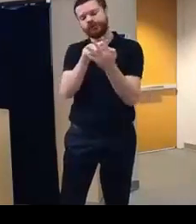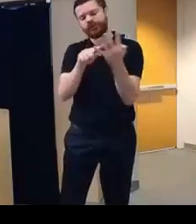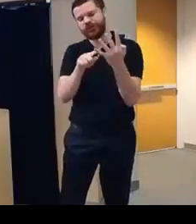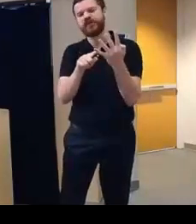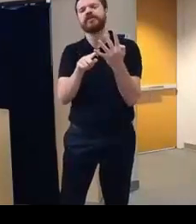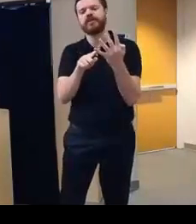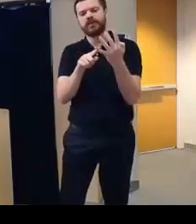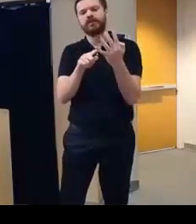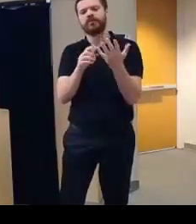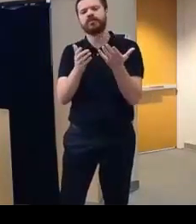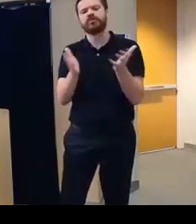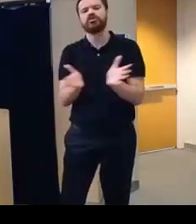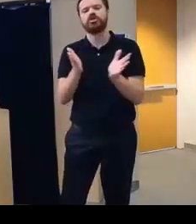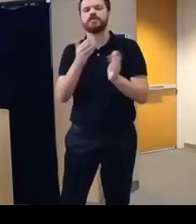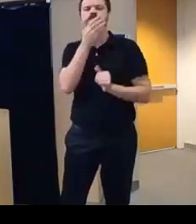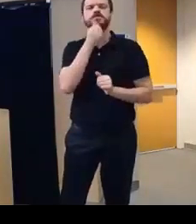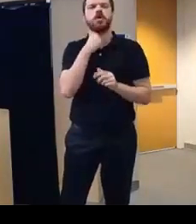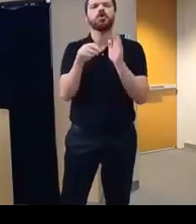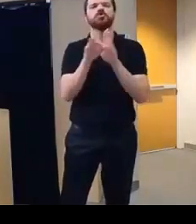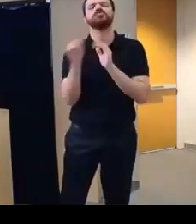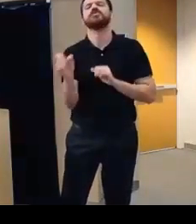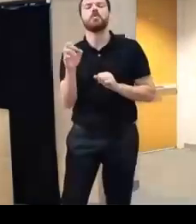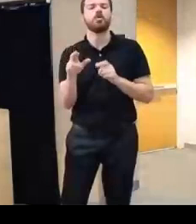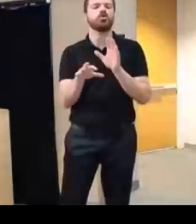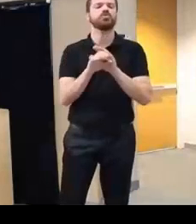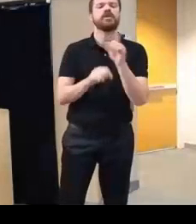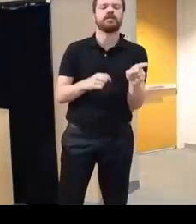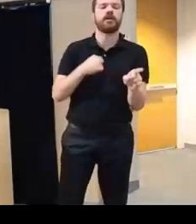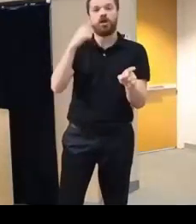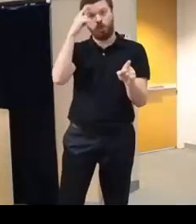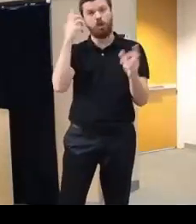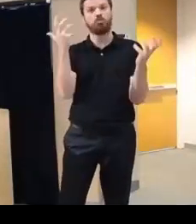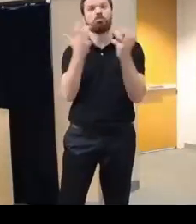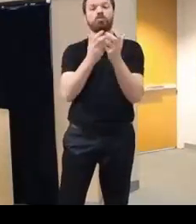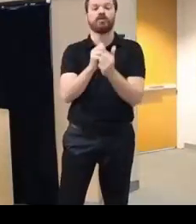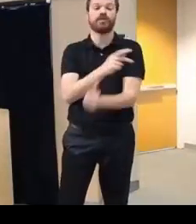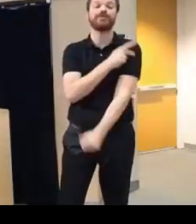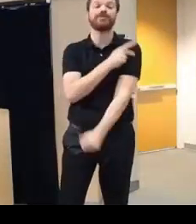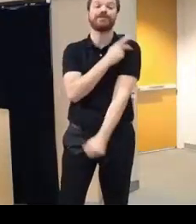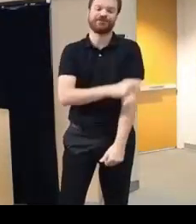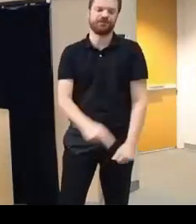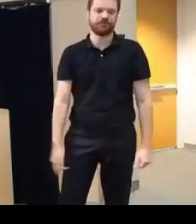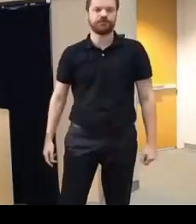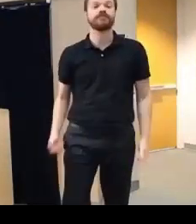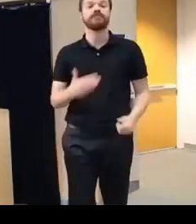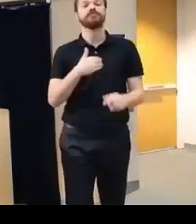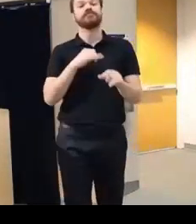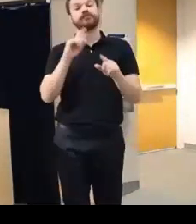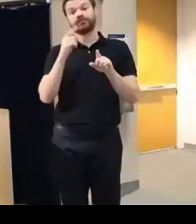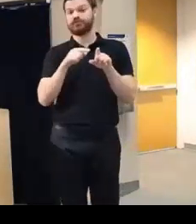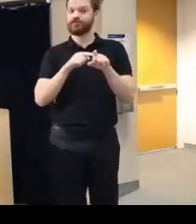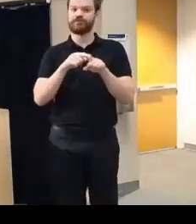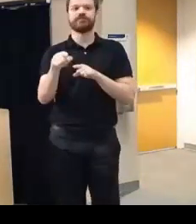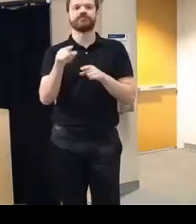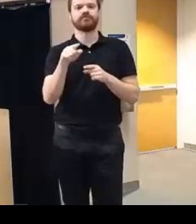actually driving a choice. And I thought this would be really cool to think about with patients. And so this led to my initial line of scholarship. I